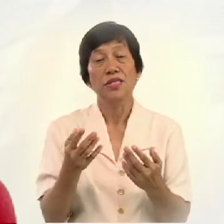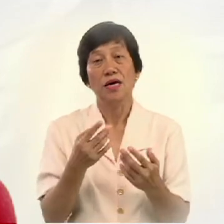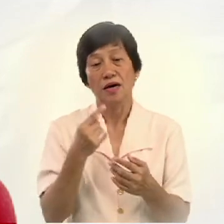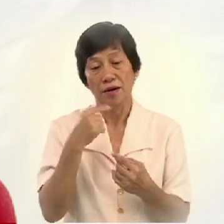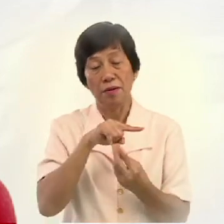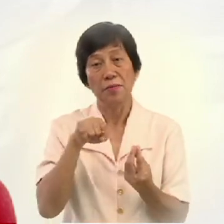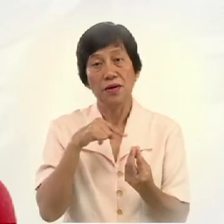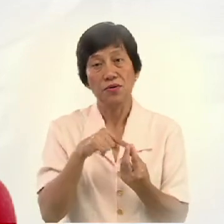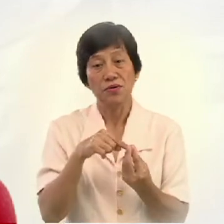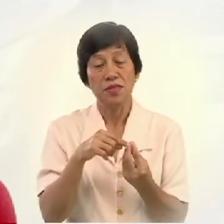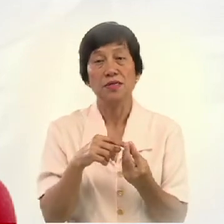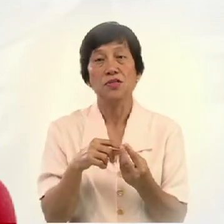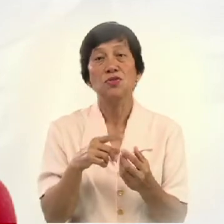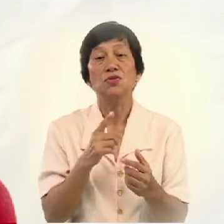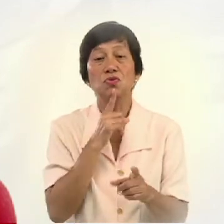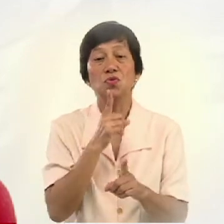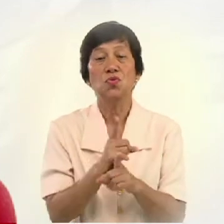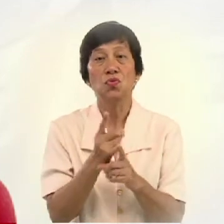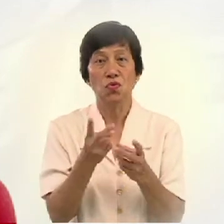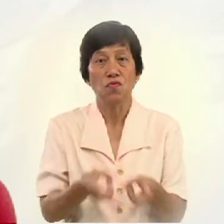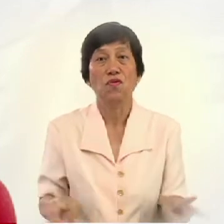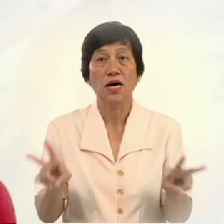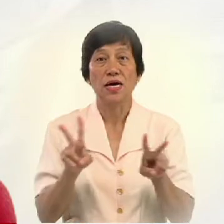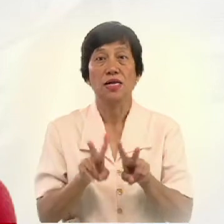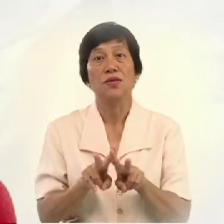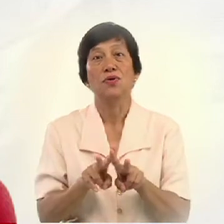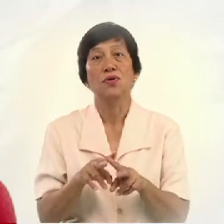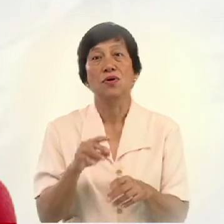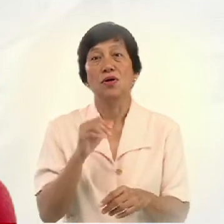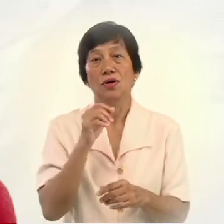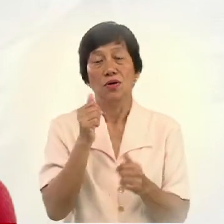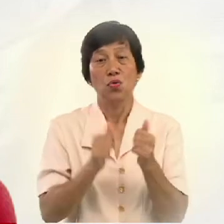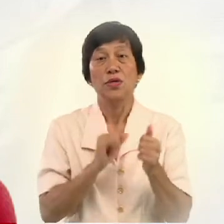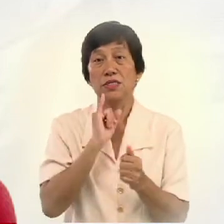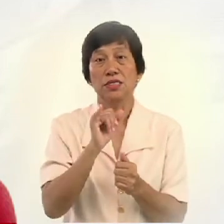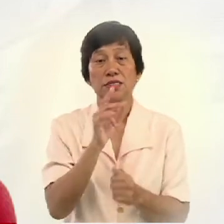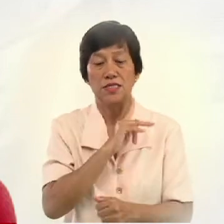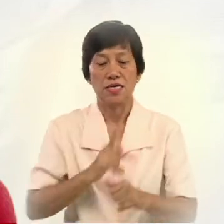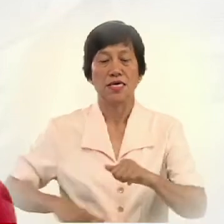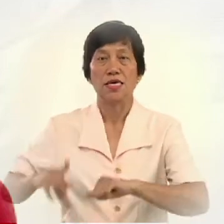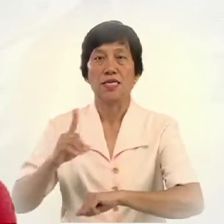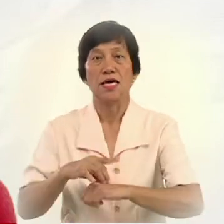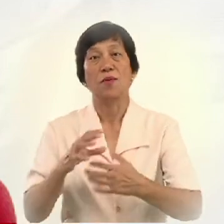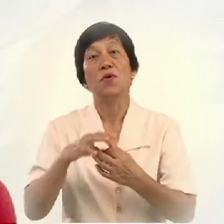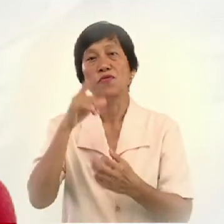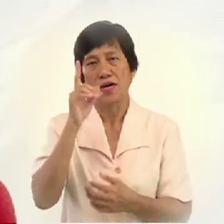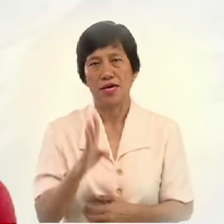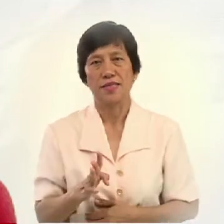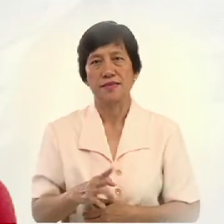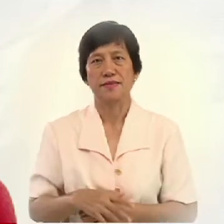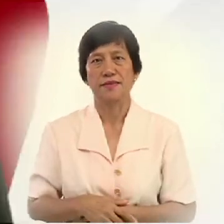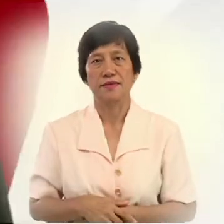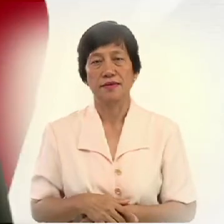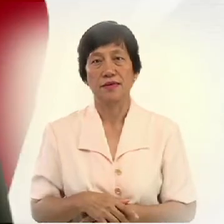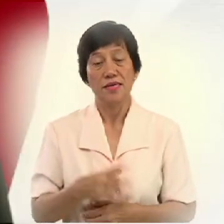value in reference to the absolute value, which is the kingdom of